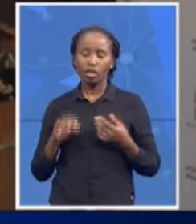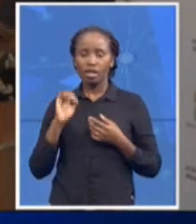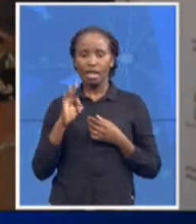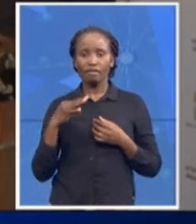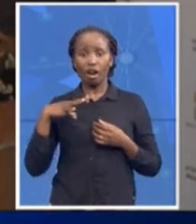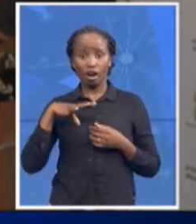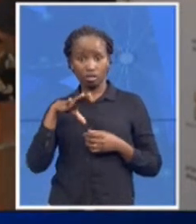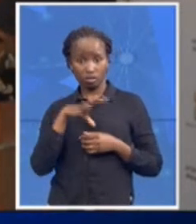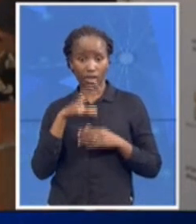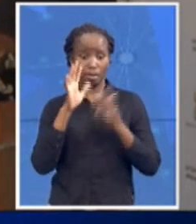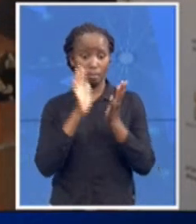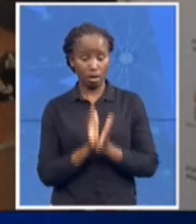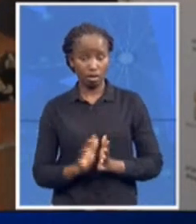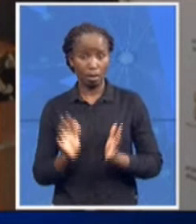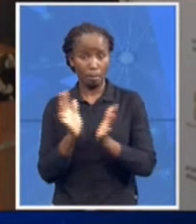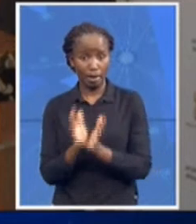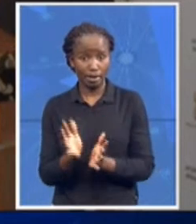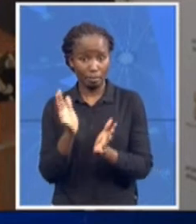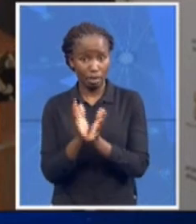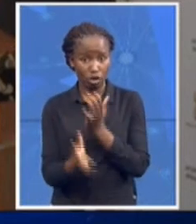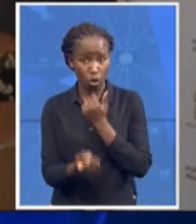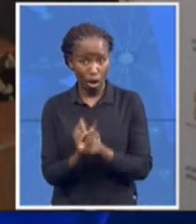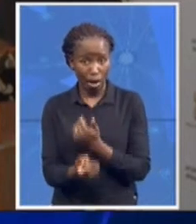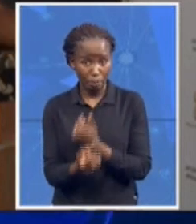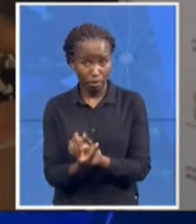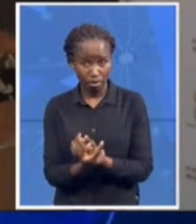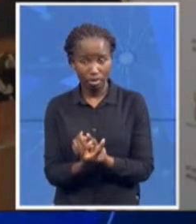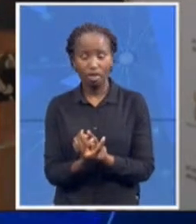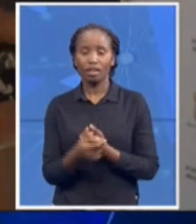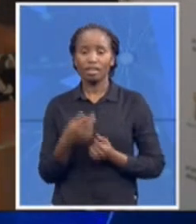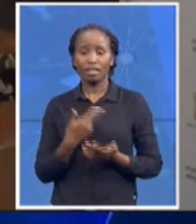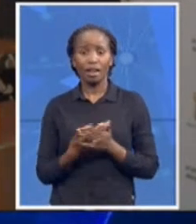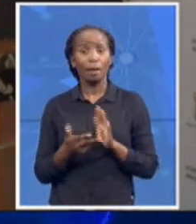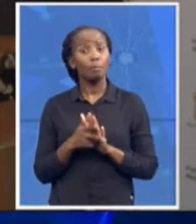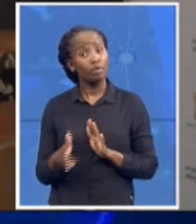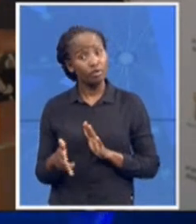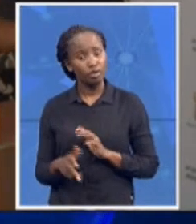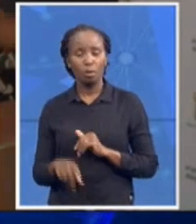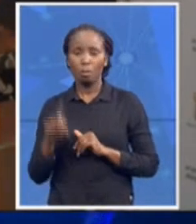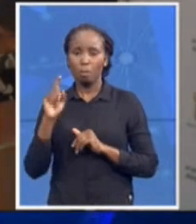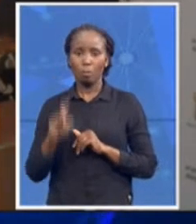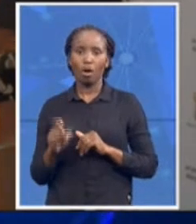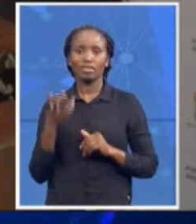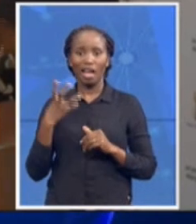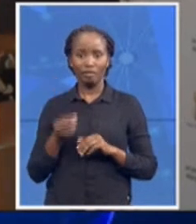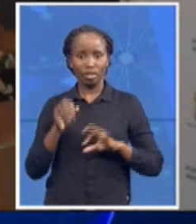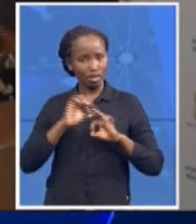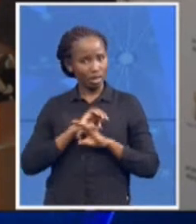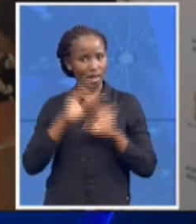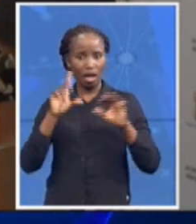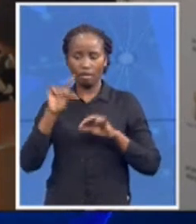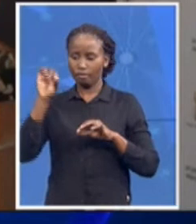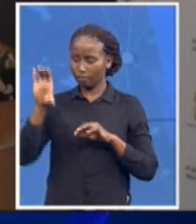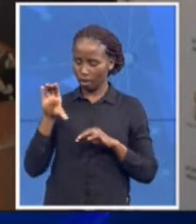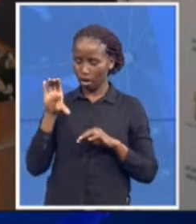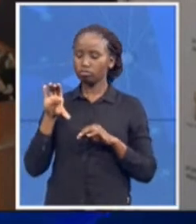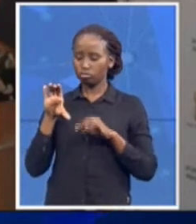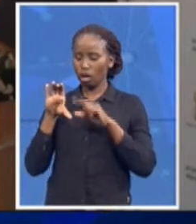these applications, we have a clear barometer that now we are left with so much we cannot go beyond this, we would have avoided